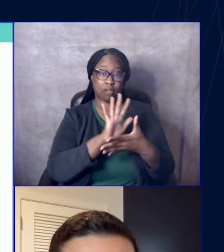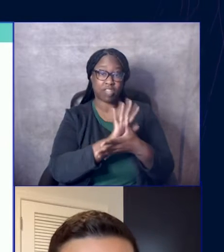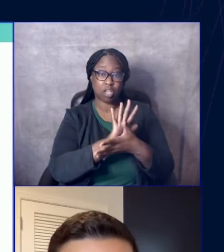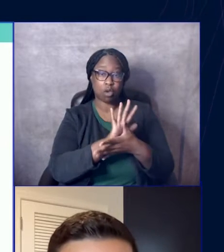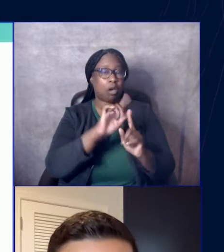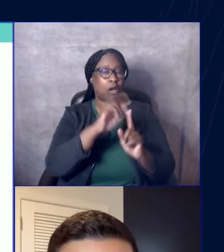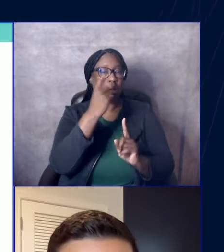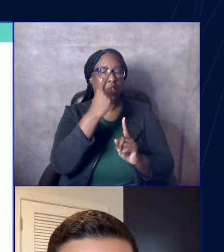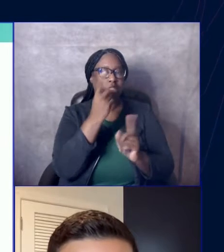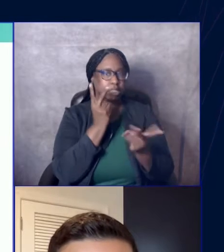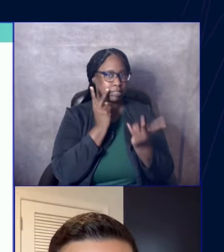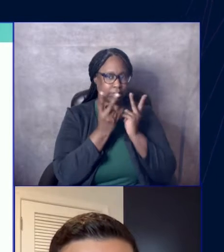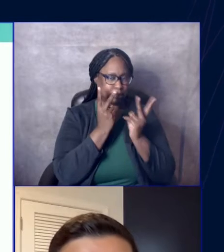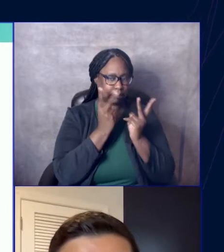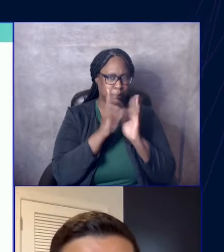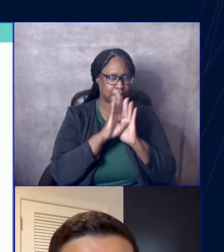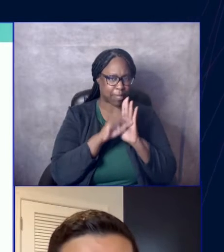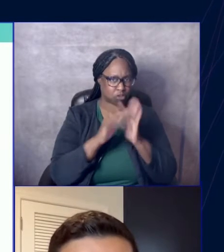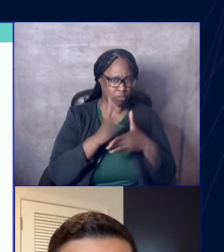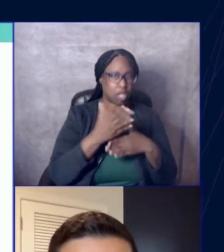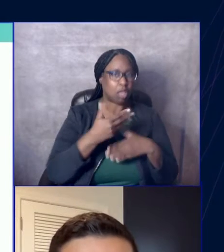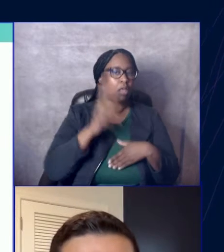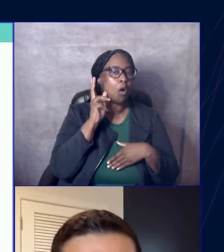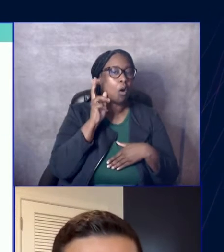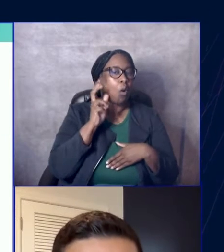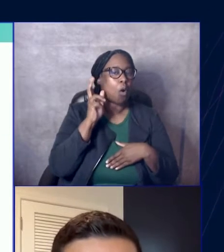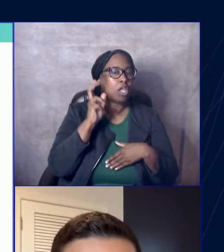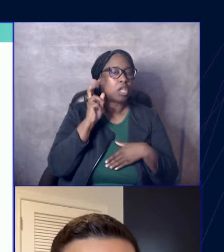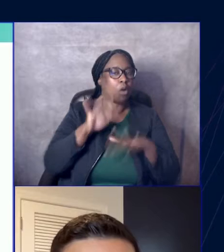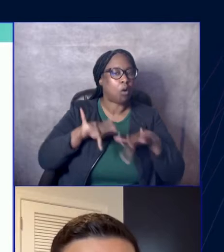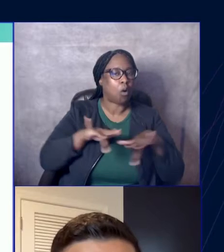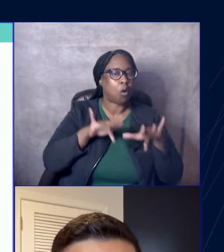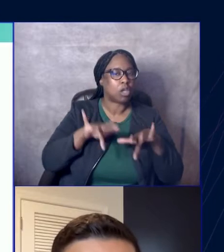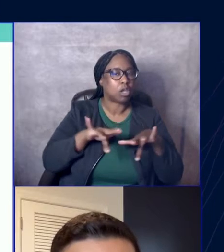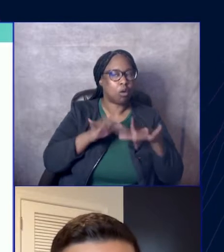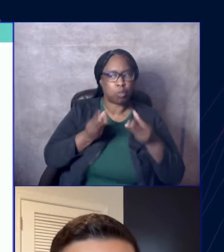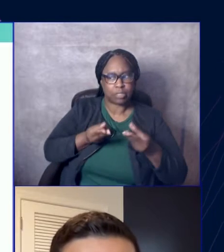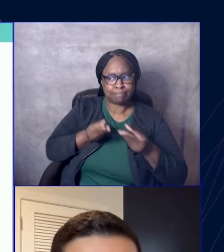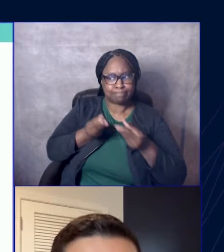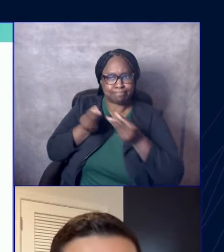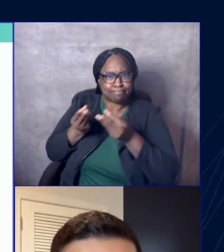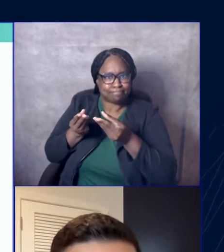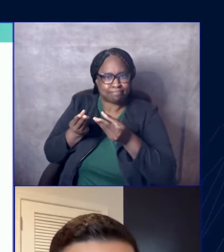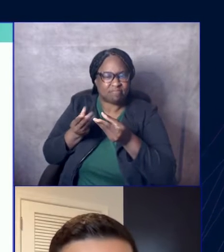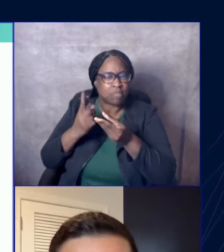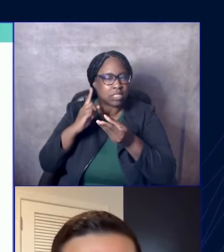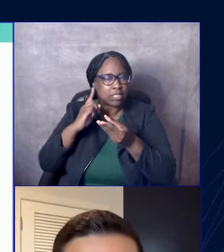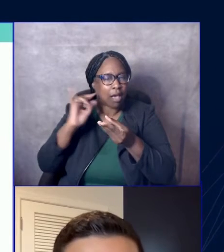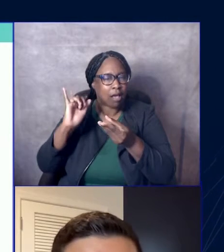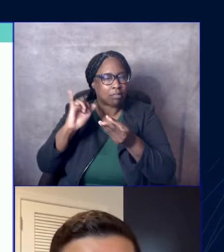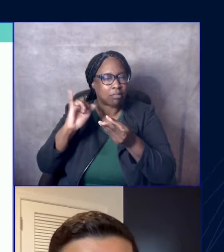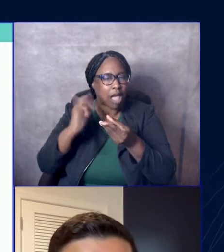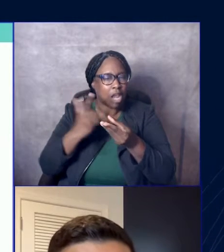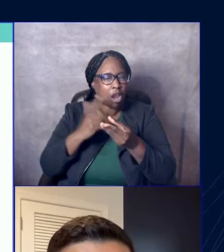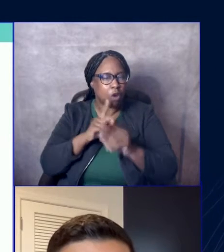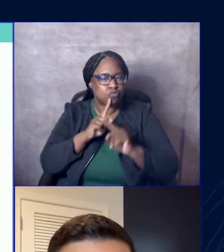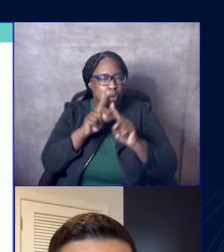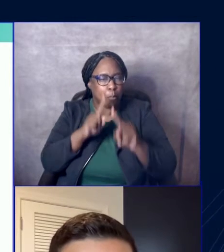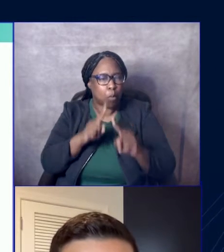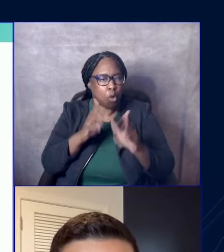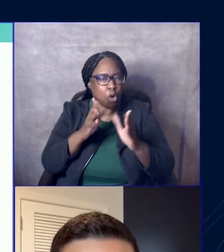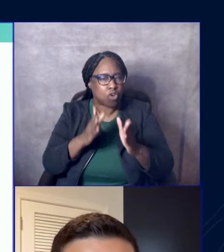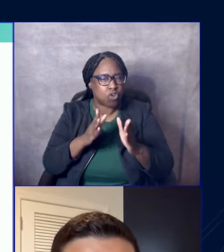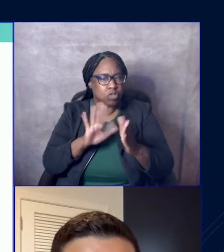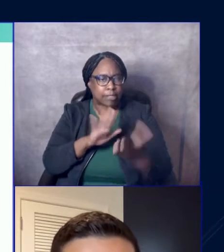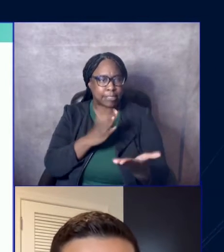with none of the background music. So it kind of sounded like reporters were actually on the ground in the field doing the interviews with